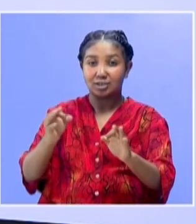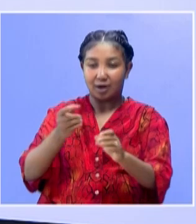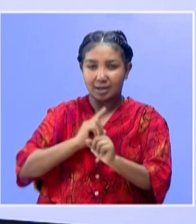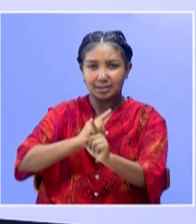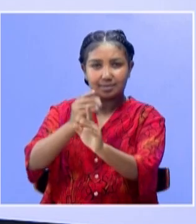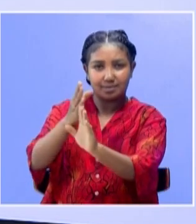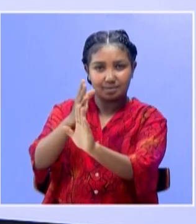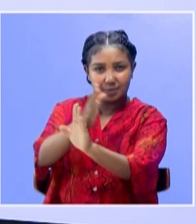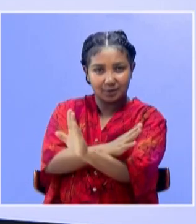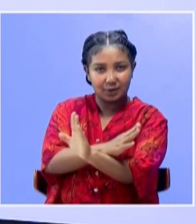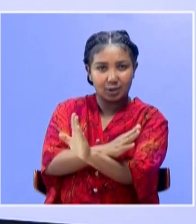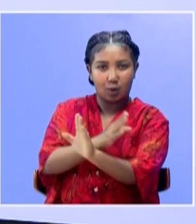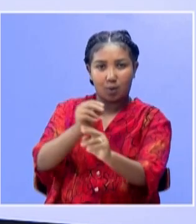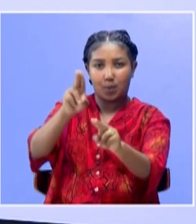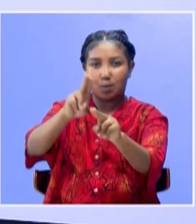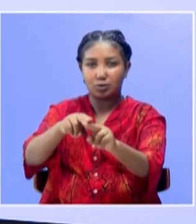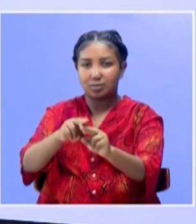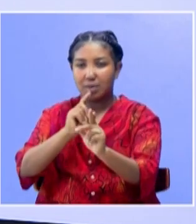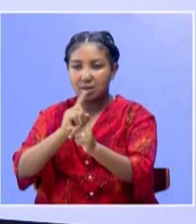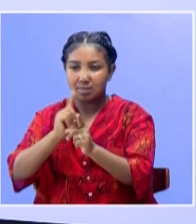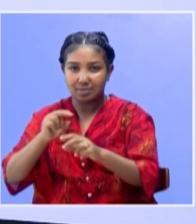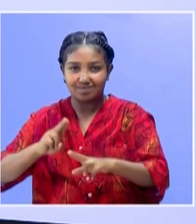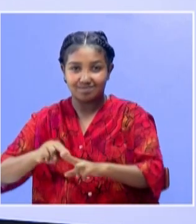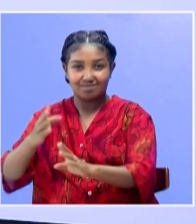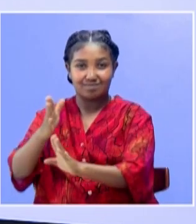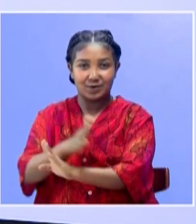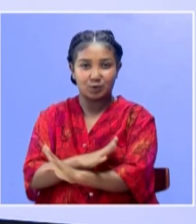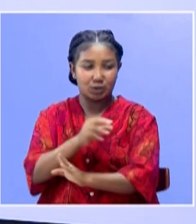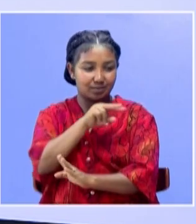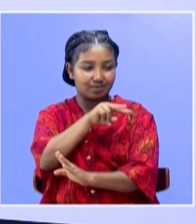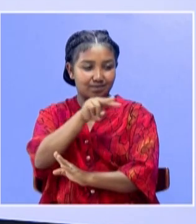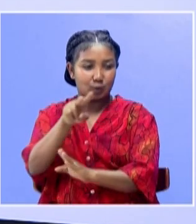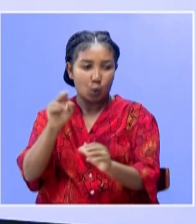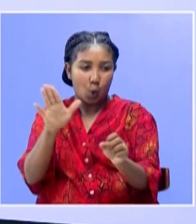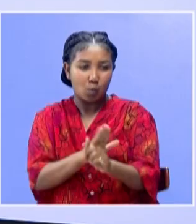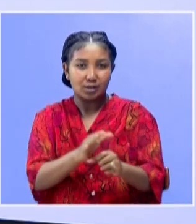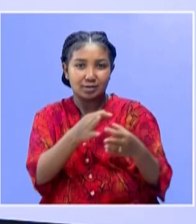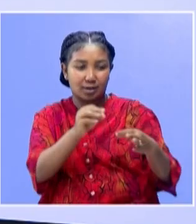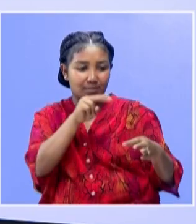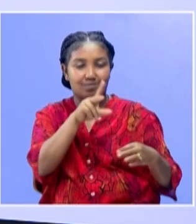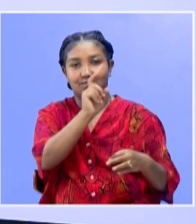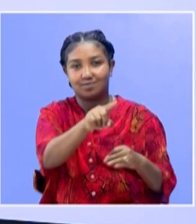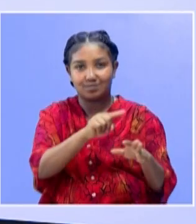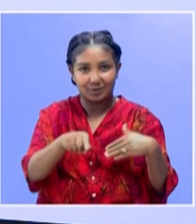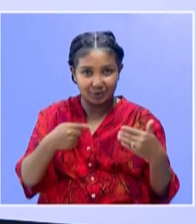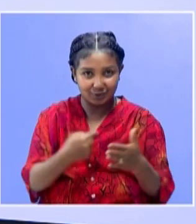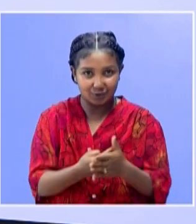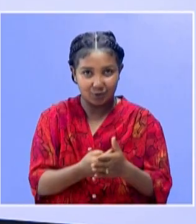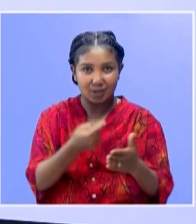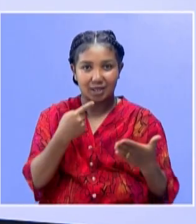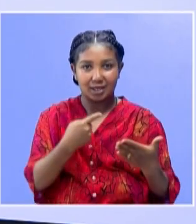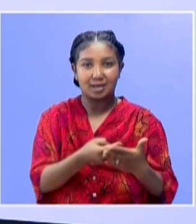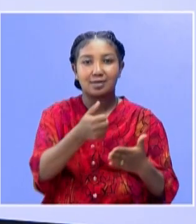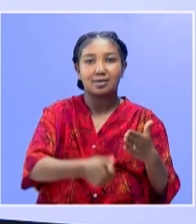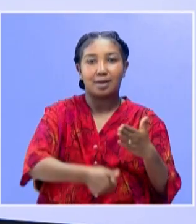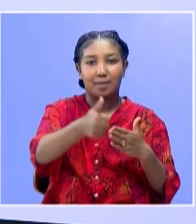answer or before we put our answer, we check what? The completed clause. So here the